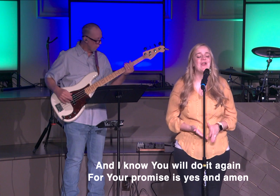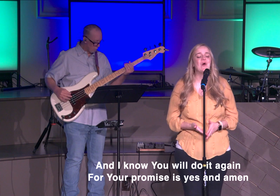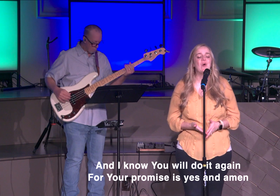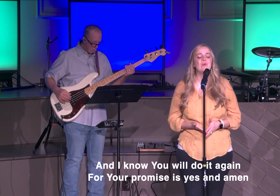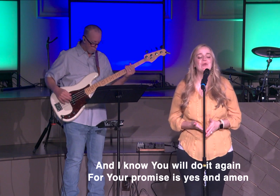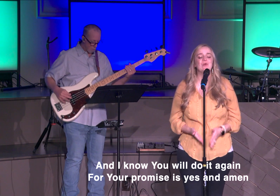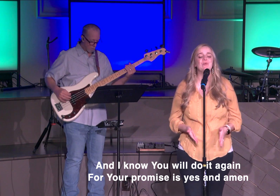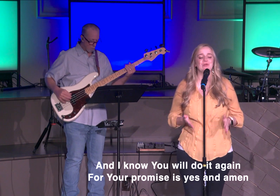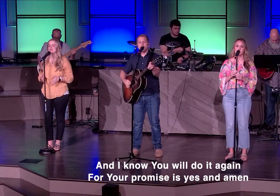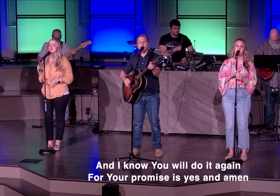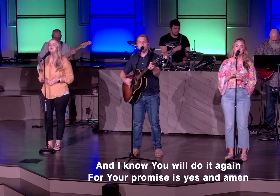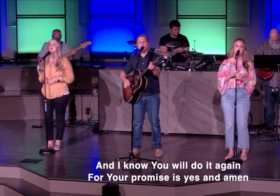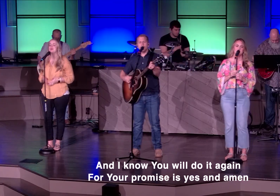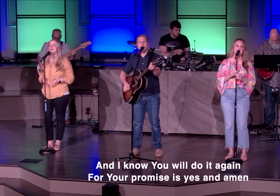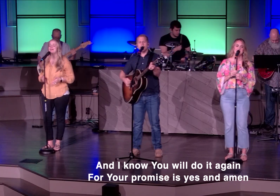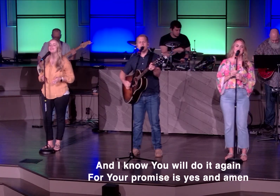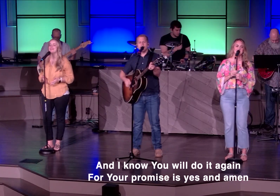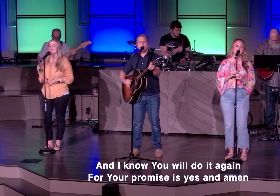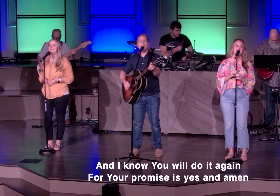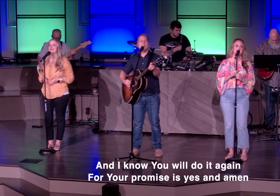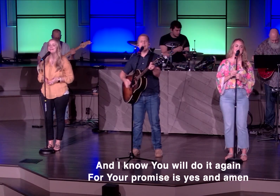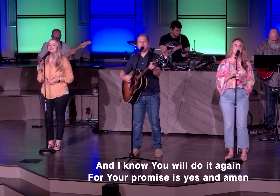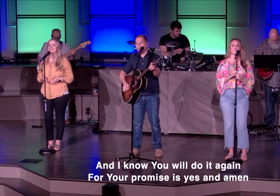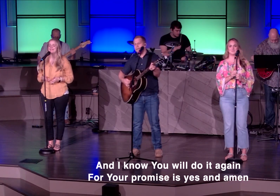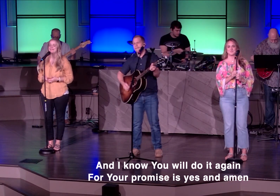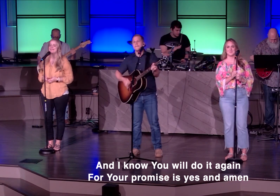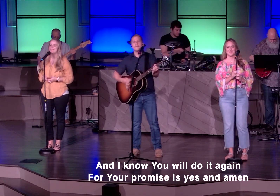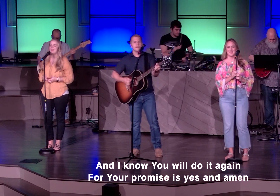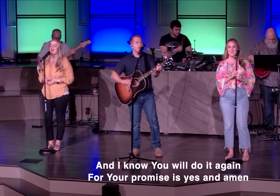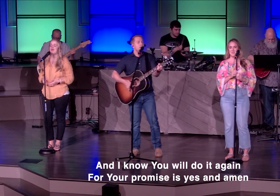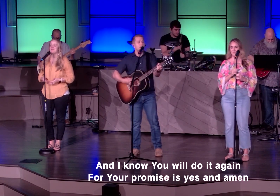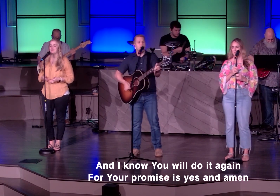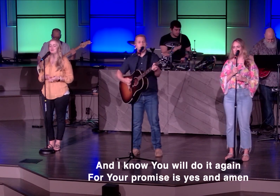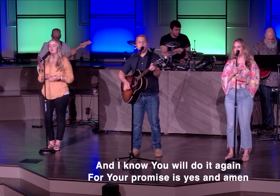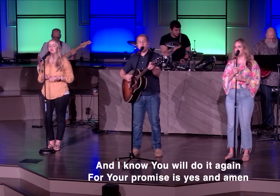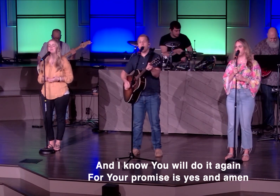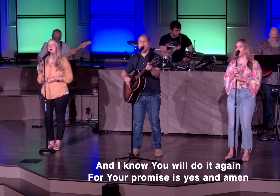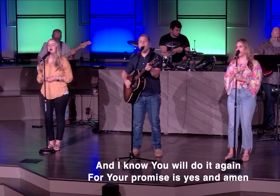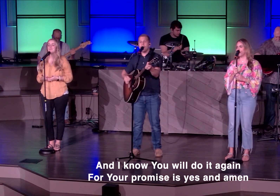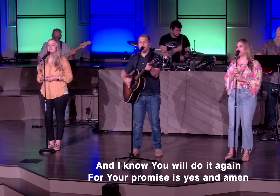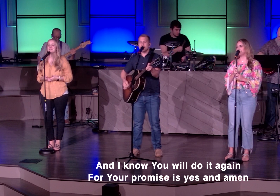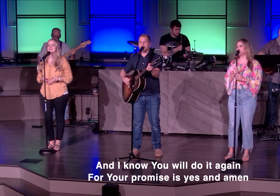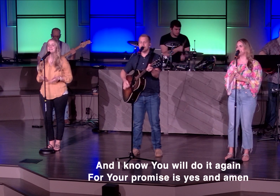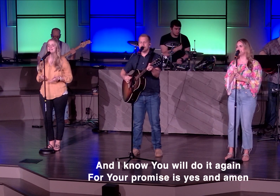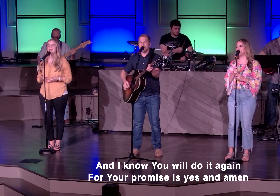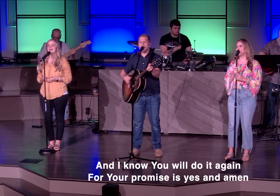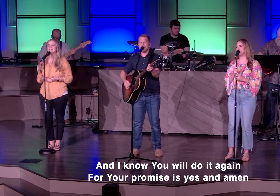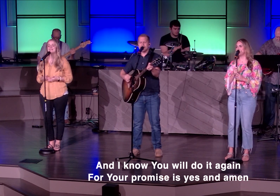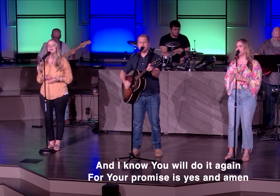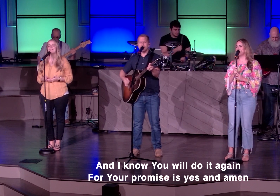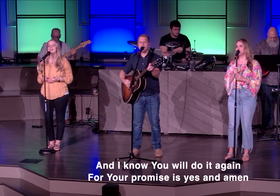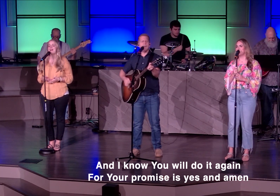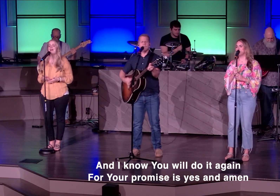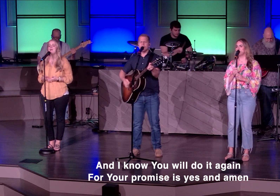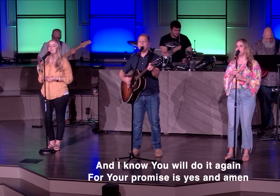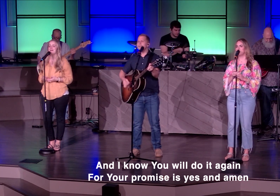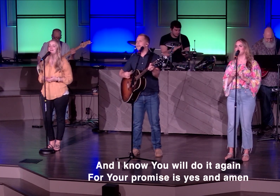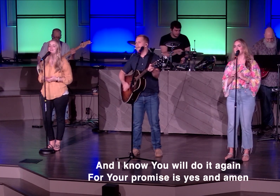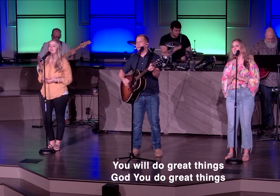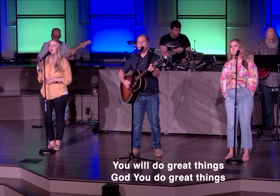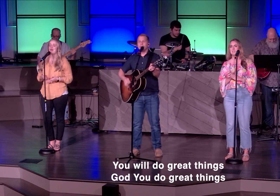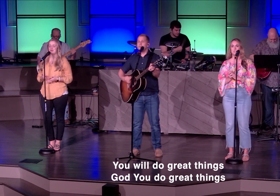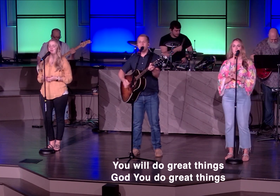things, and I know you will do it again. For your promise, yes and